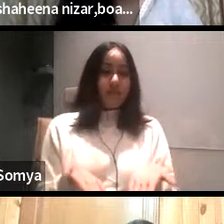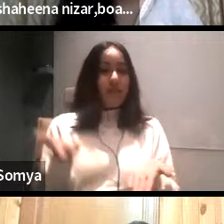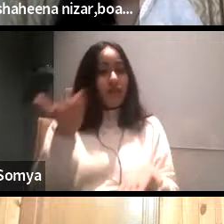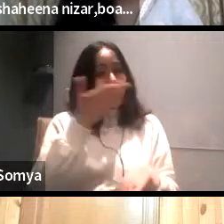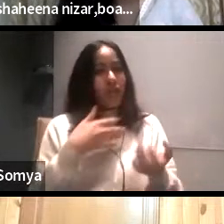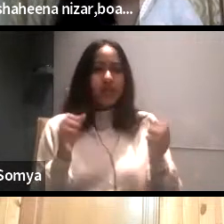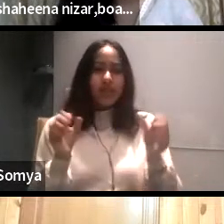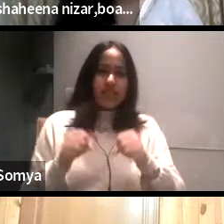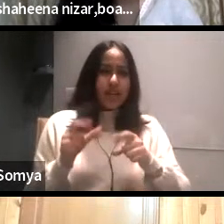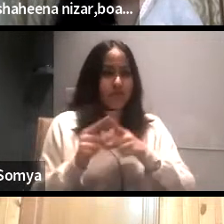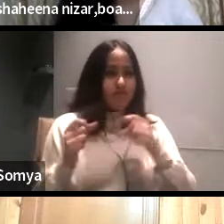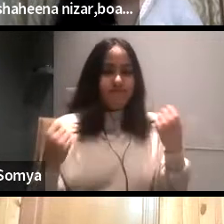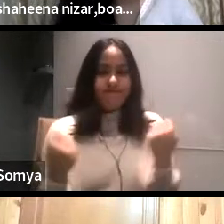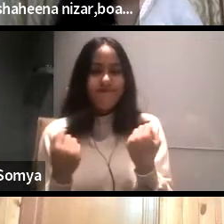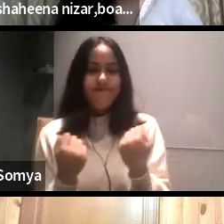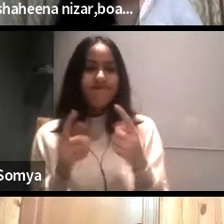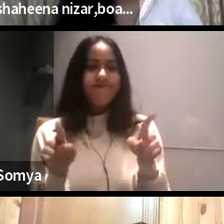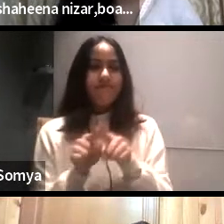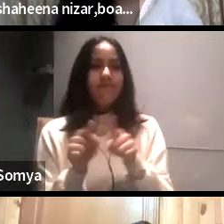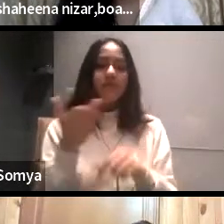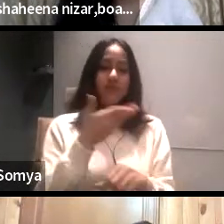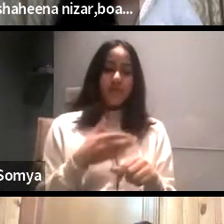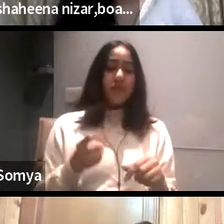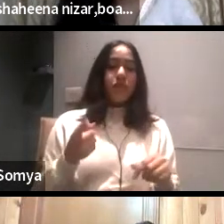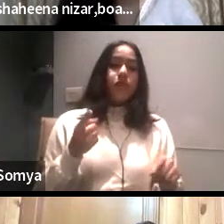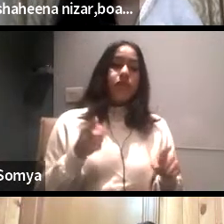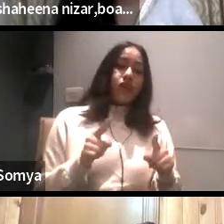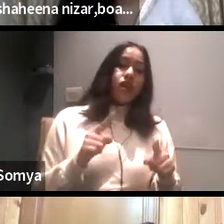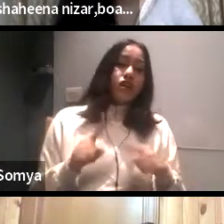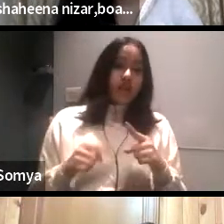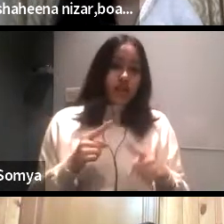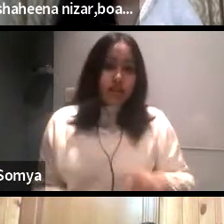are passionate here. Now, a little bit about what,